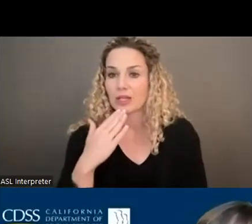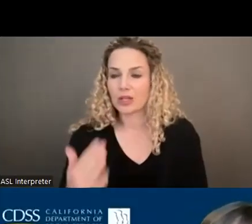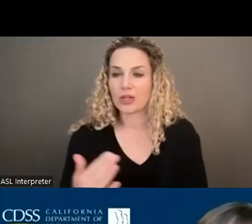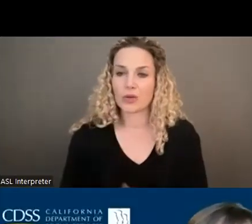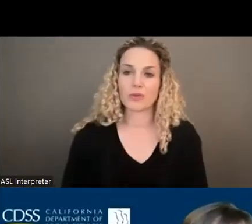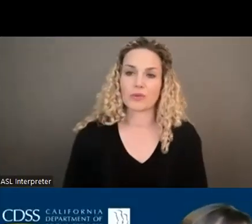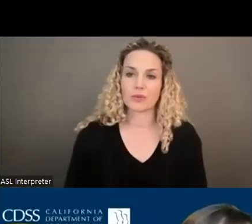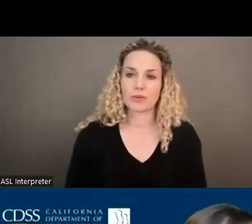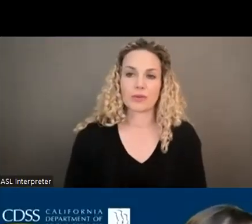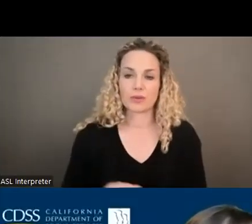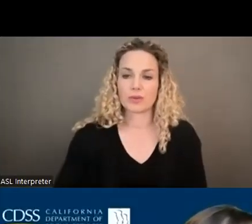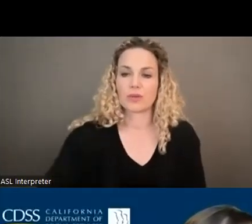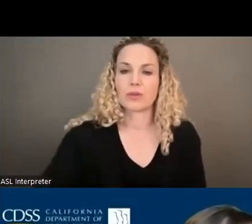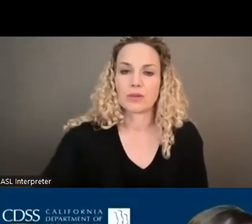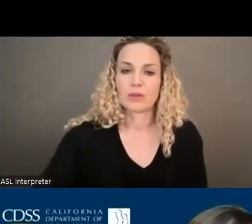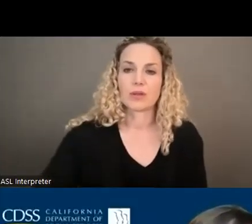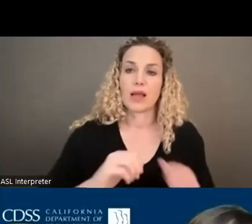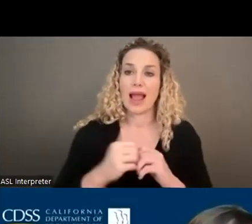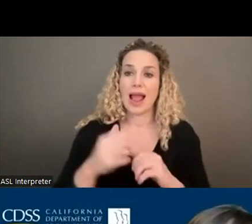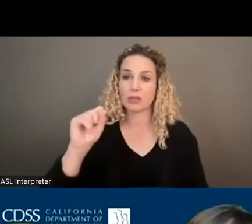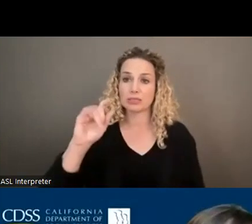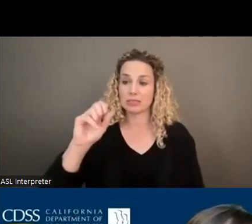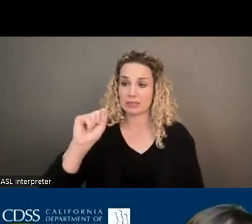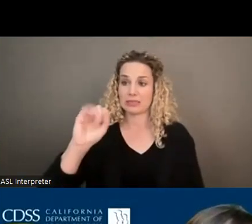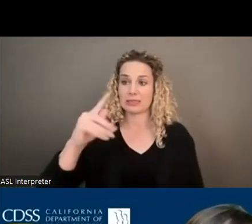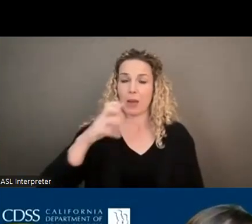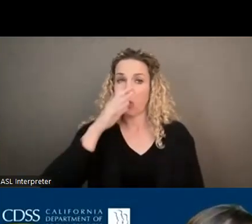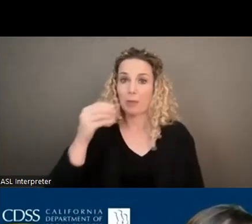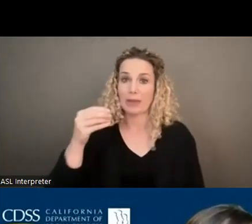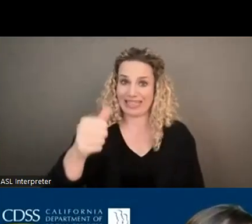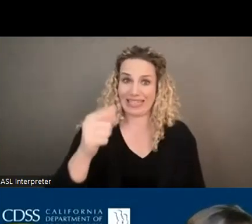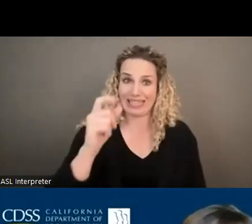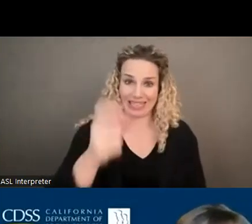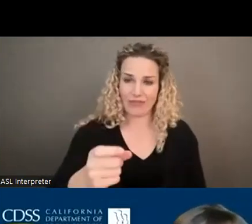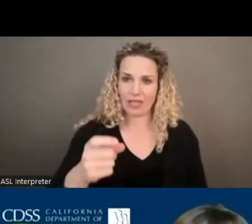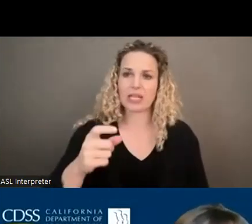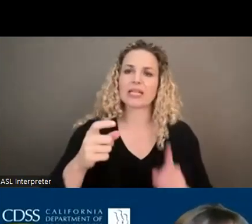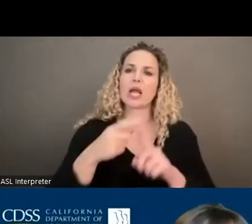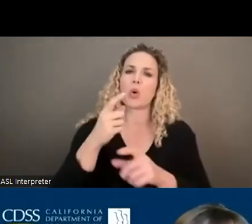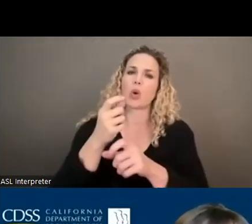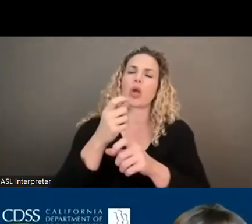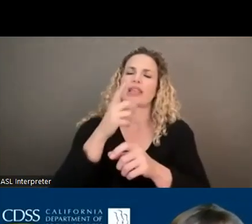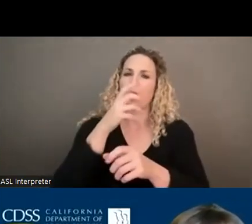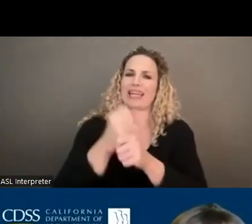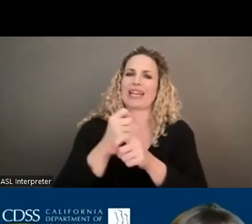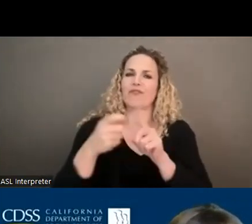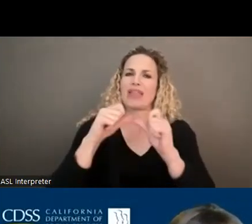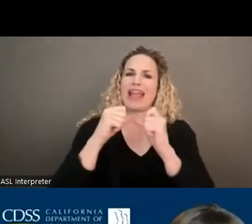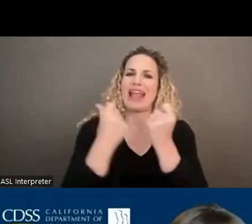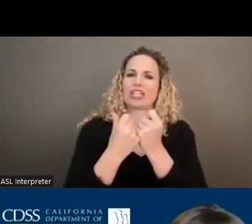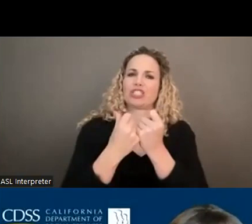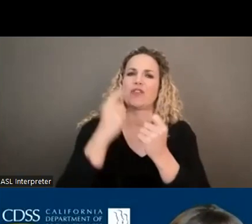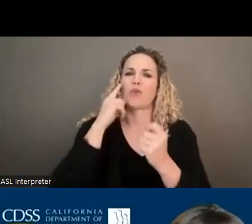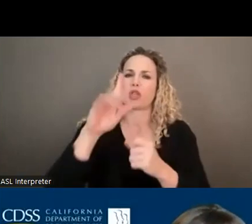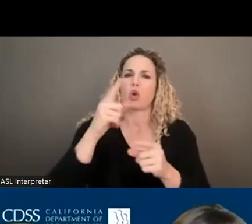How will stipends be issued? Most providers will receive their stipend from the agency that issues their regular child care